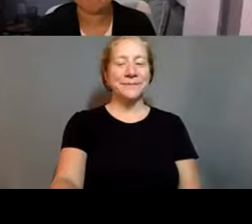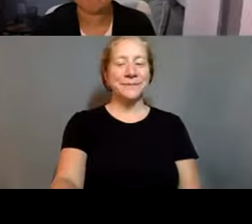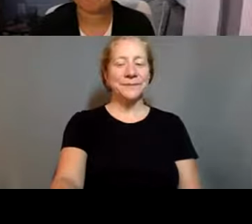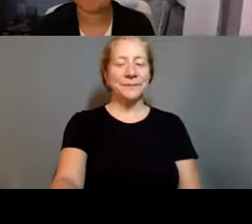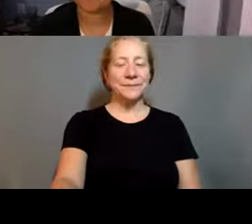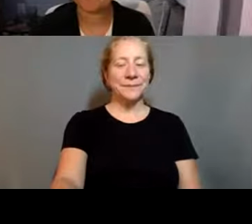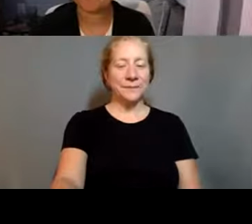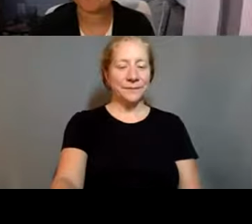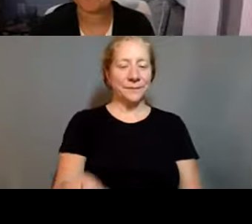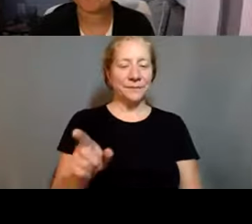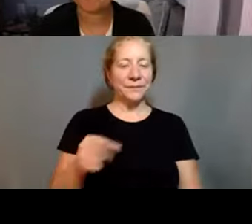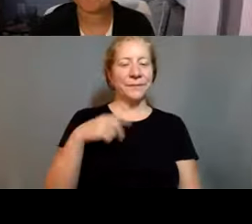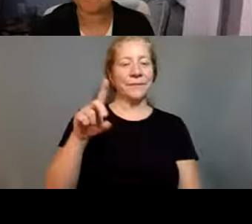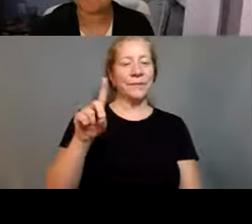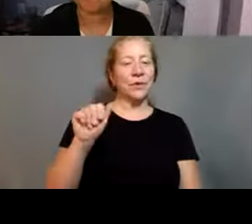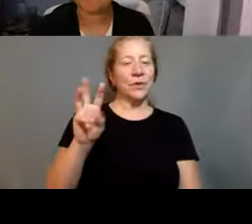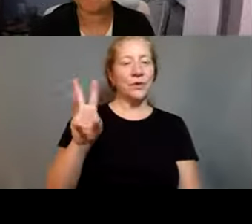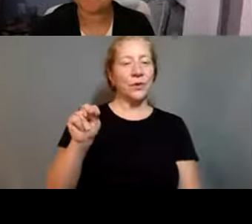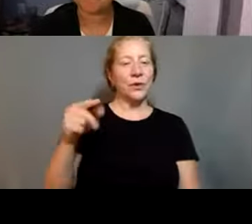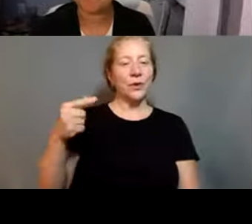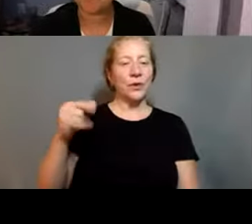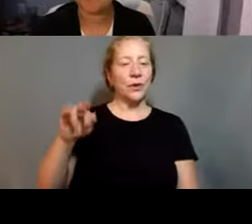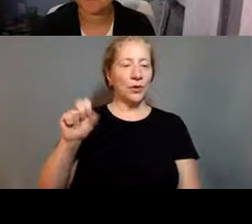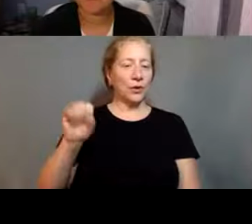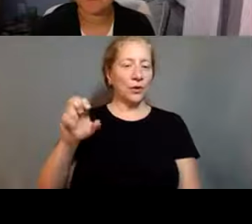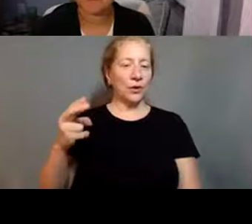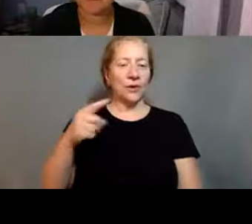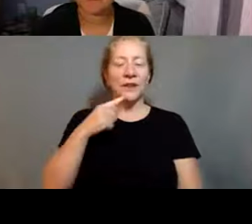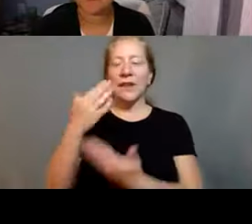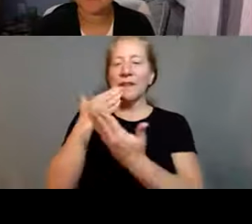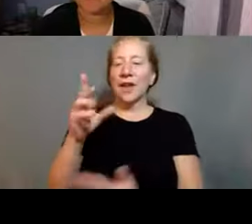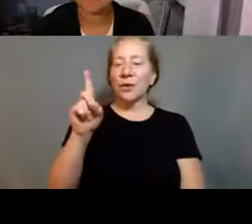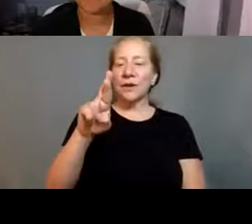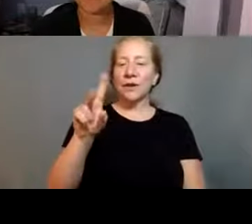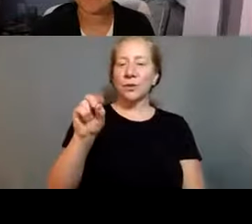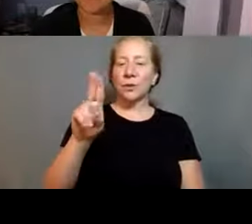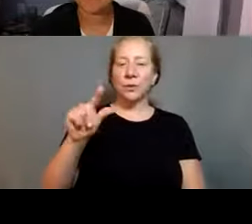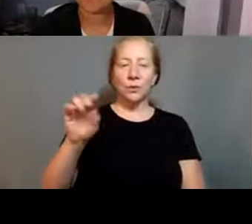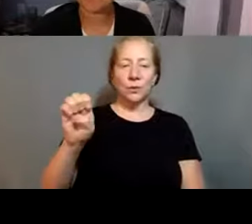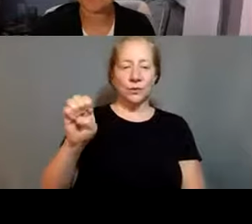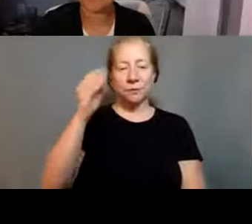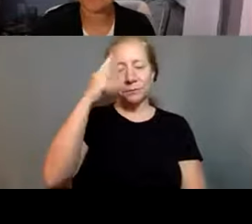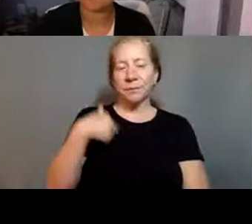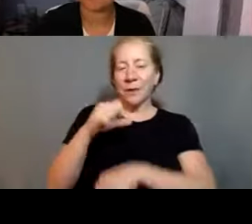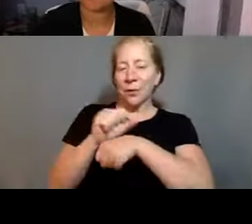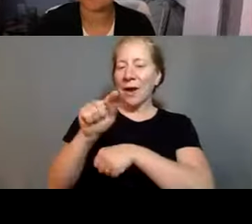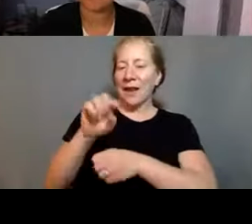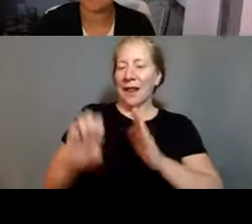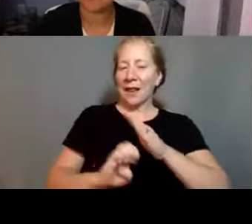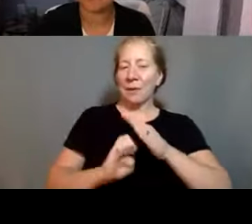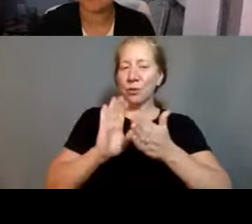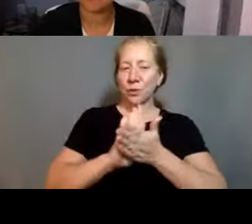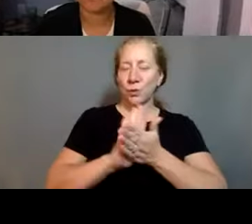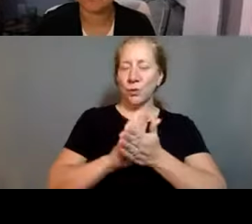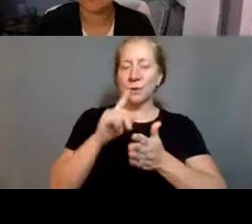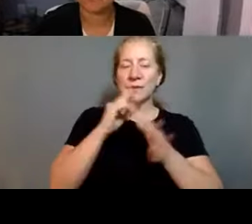Yes, hi, this is Dawn Gersh. Thank you, Dr. Douge. You gave me a lot to think about. And I'm at an elementary school, and when you talked about the importance of